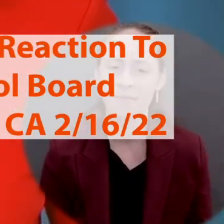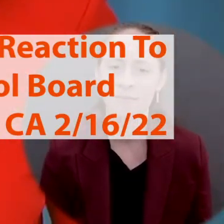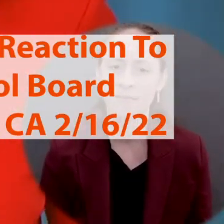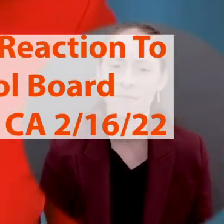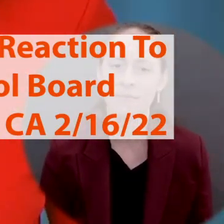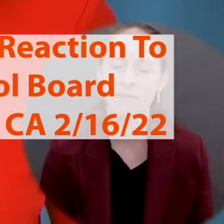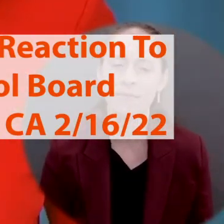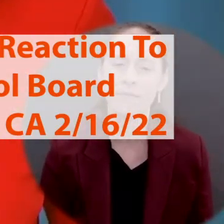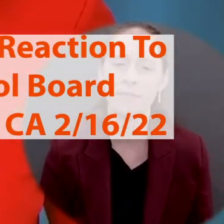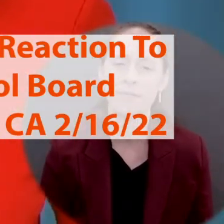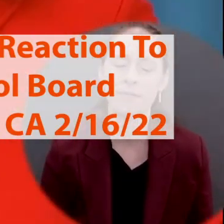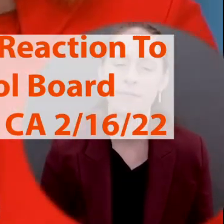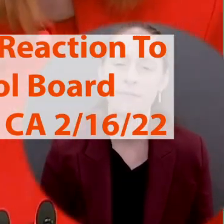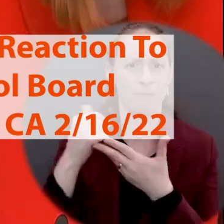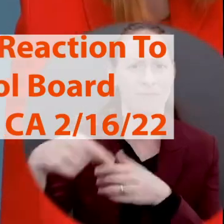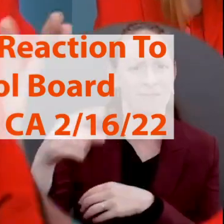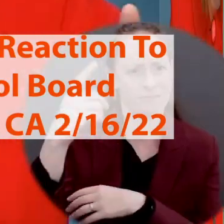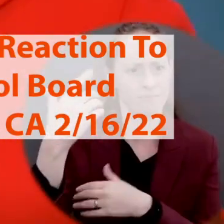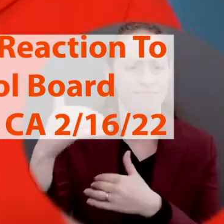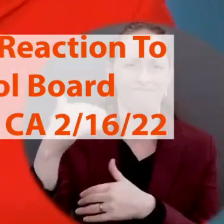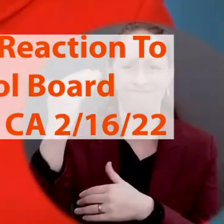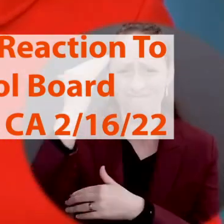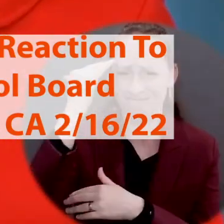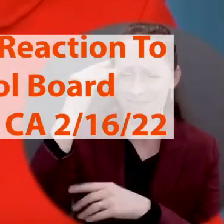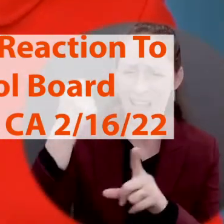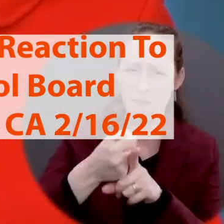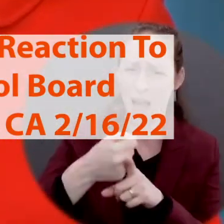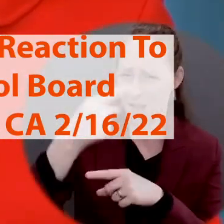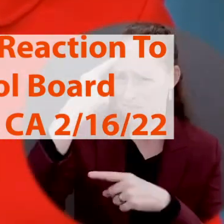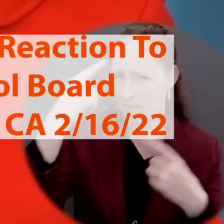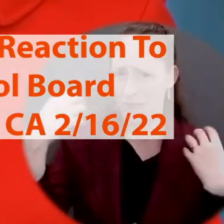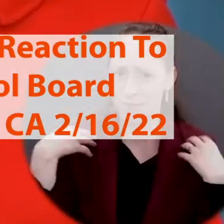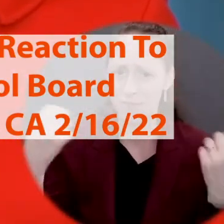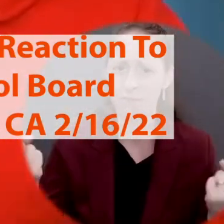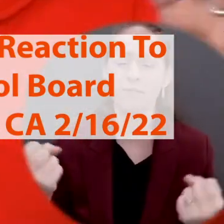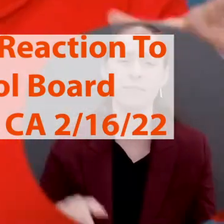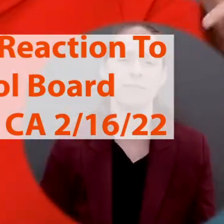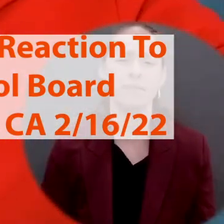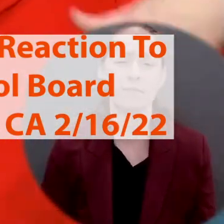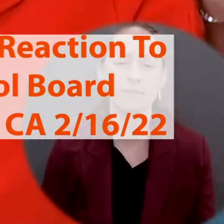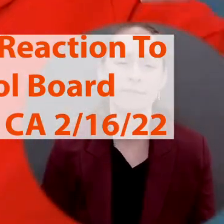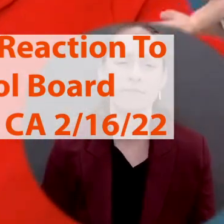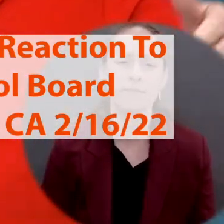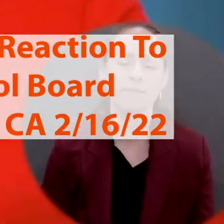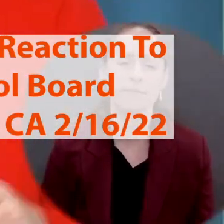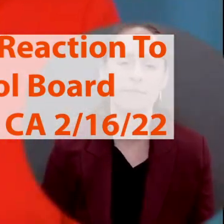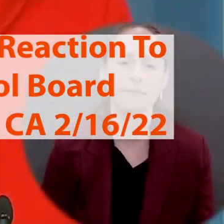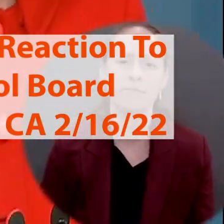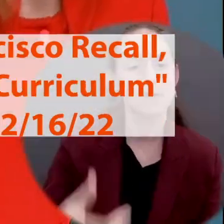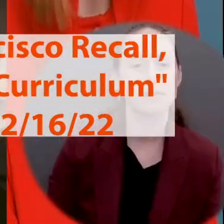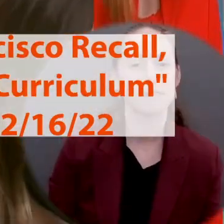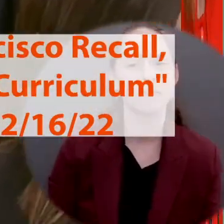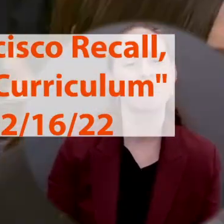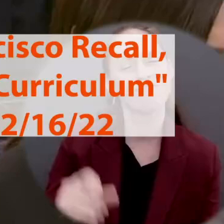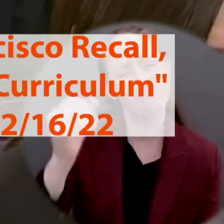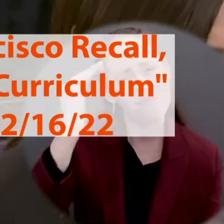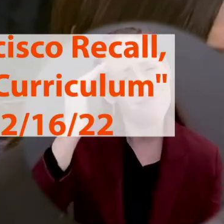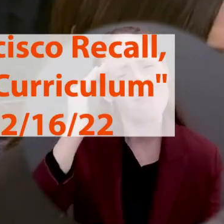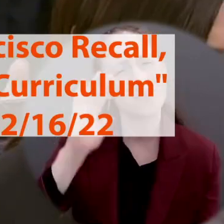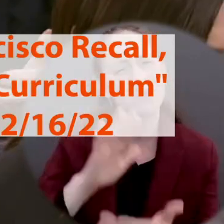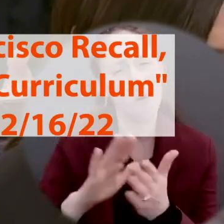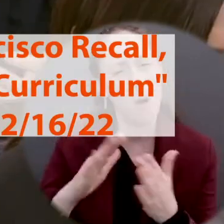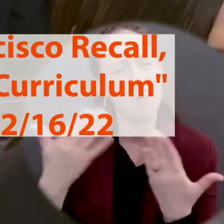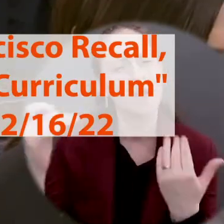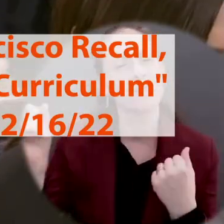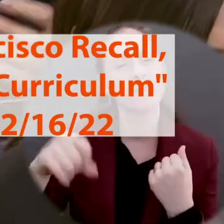schools open from the beginning. We don't have any specific comment on the local decision about the local school board leaders, but the issues that we've